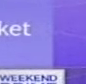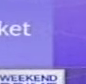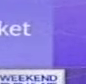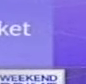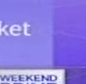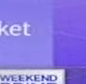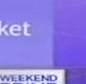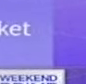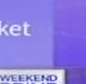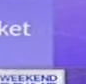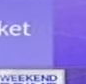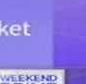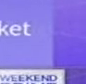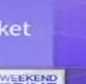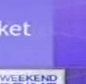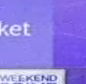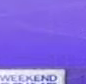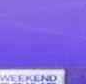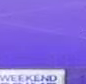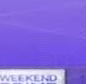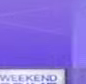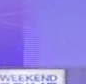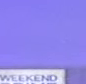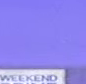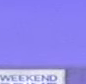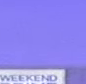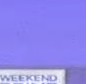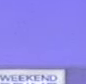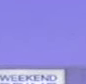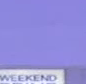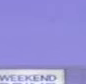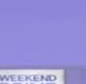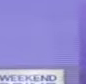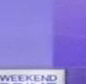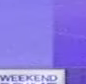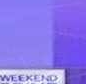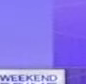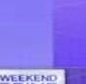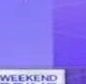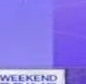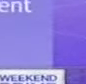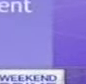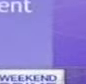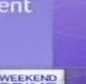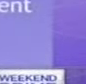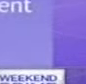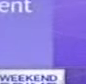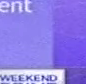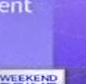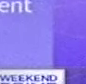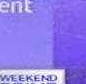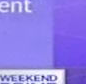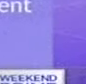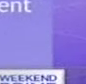but a close ally to the Deputy President William Ruto. Abdul Bahari, a loser in the Isiolo gubernatorial race on a TNA ticket, has